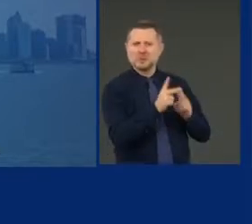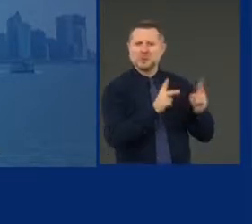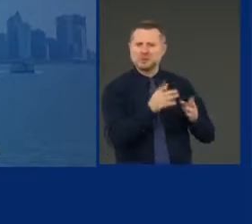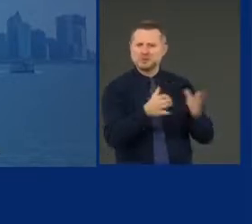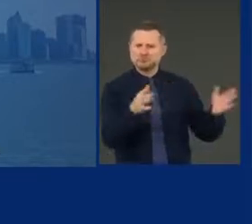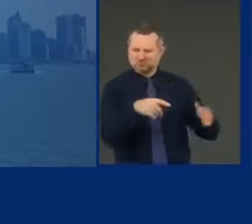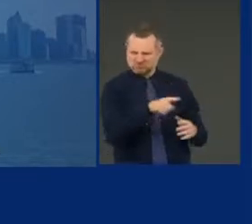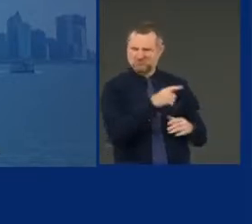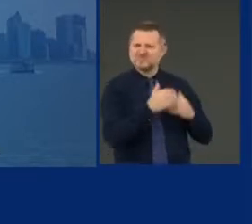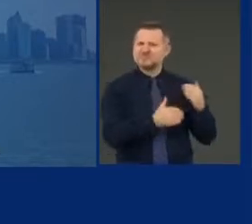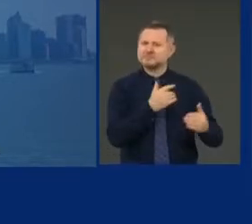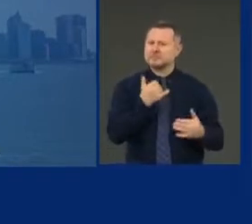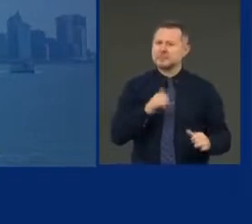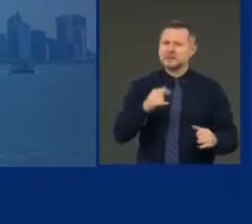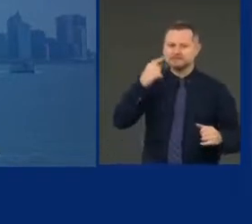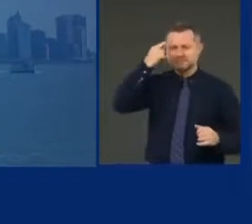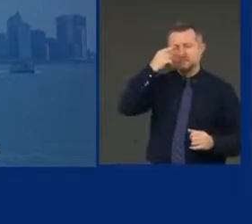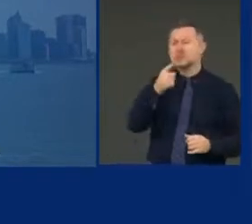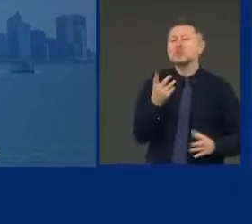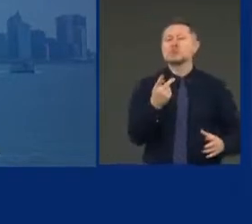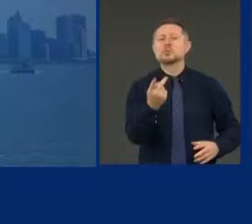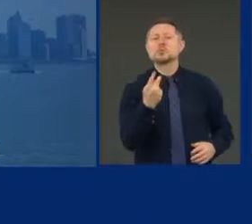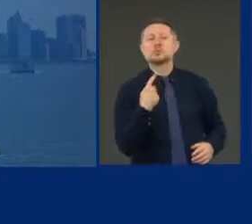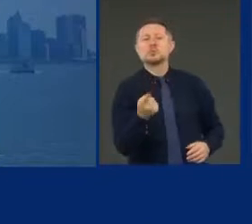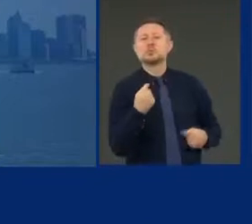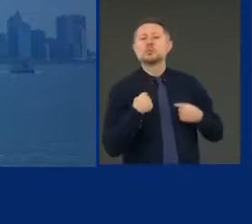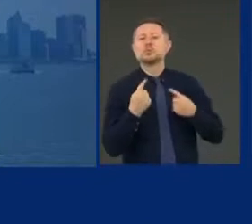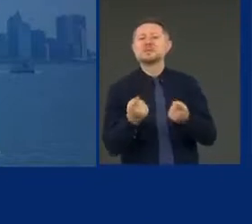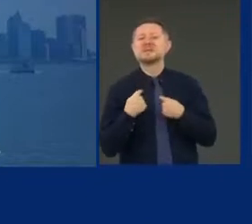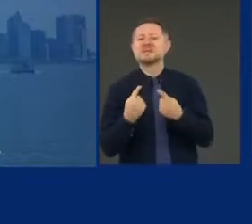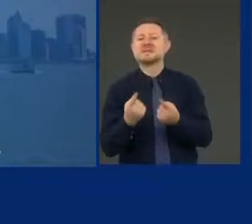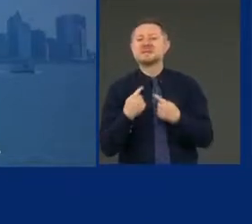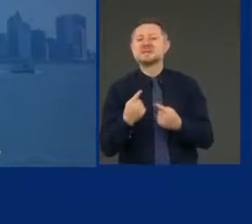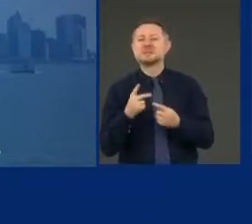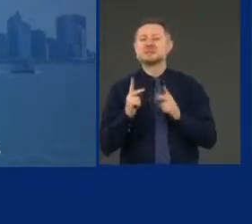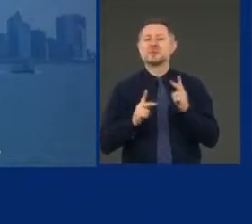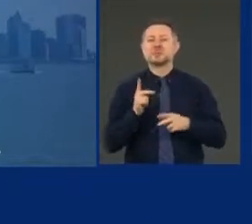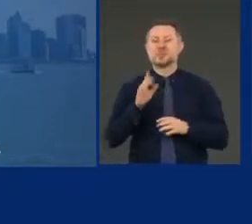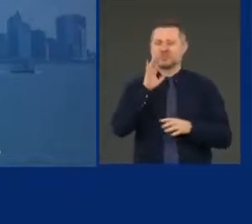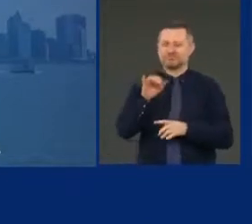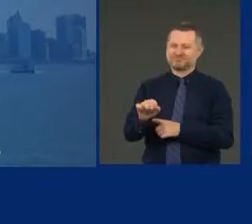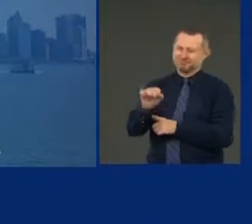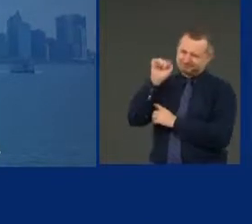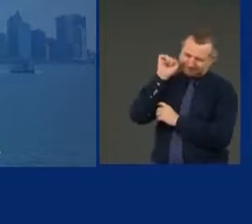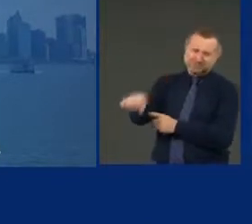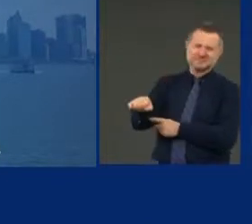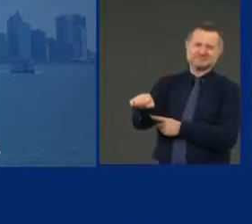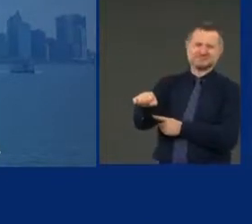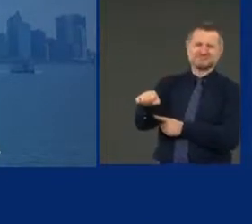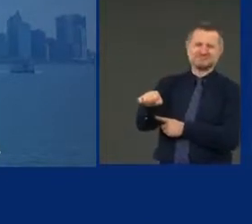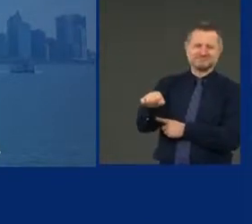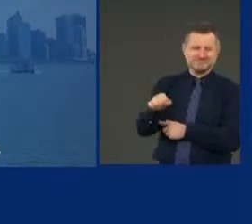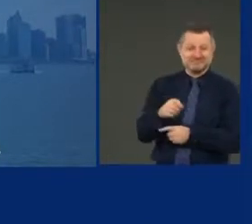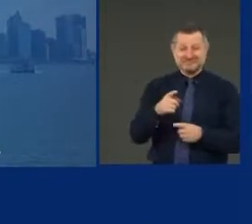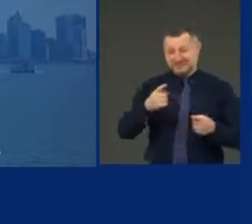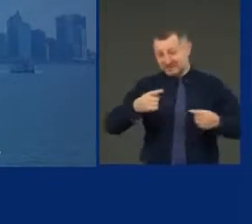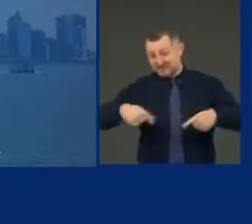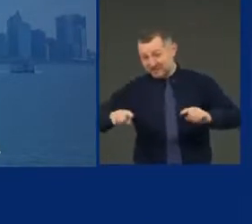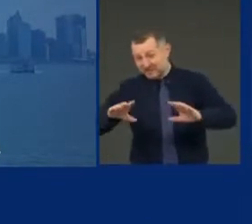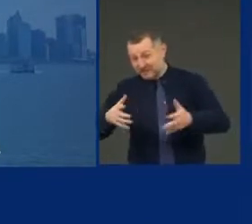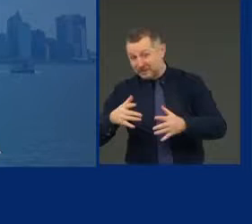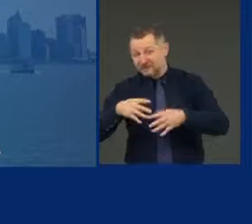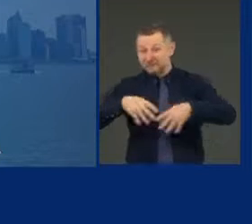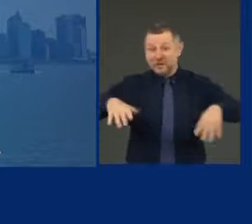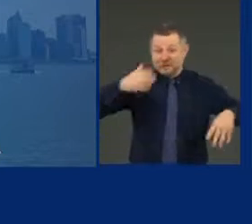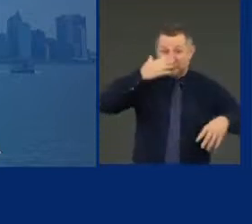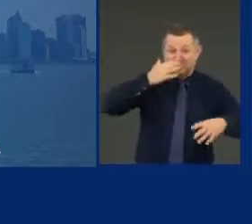people. And we the people shall still overcome. They showed us the way forward. And the way forward is to be New